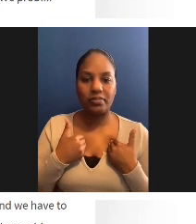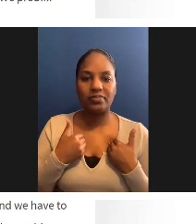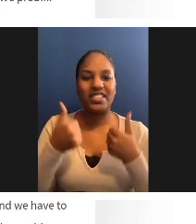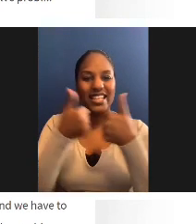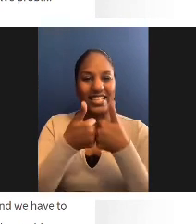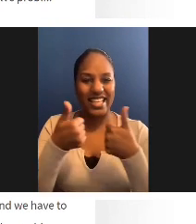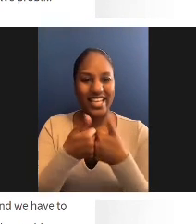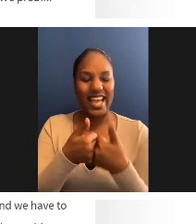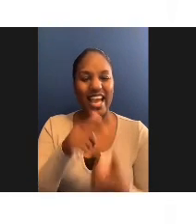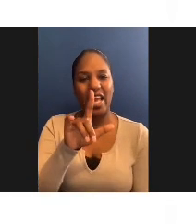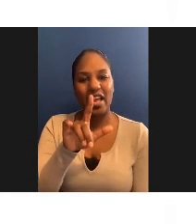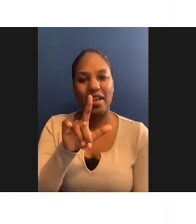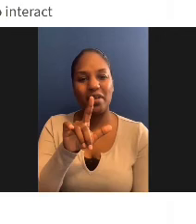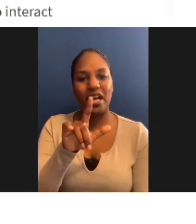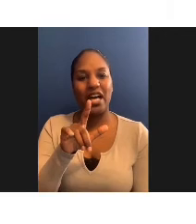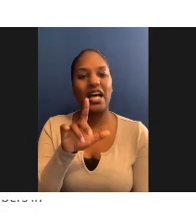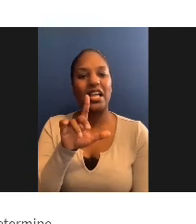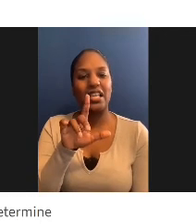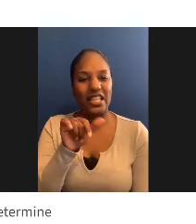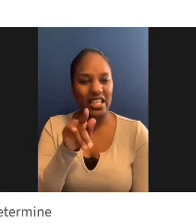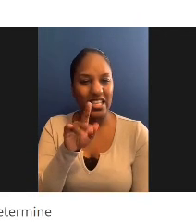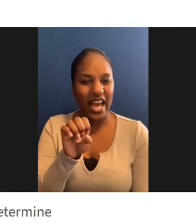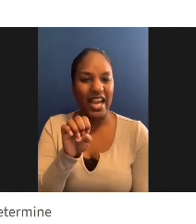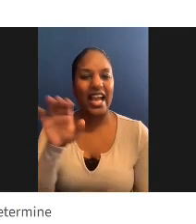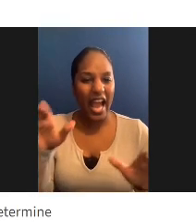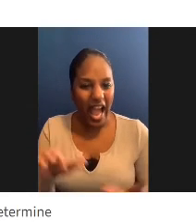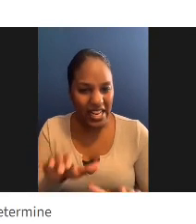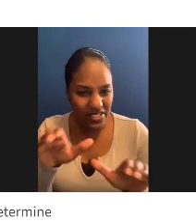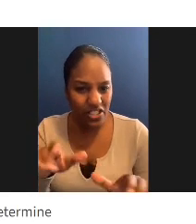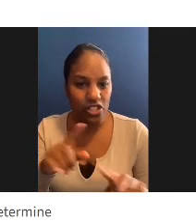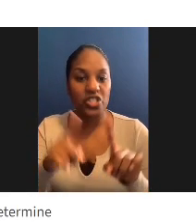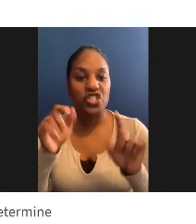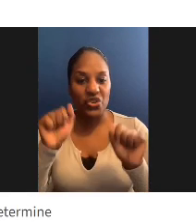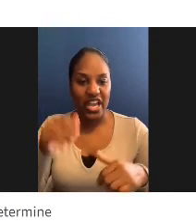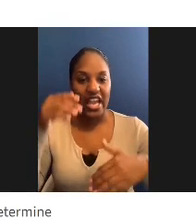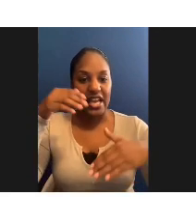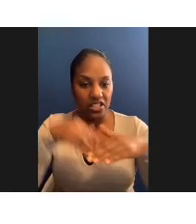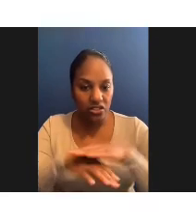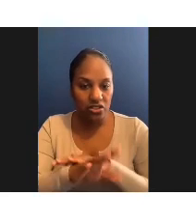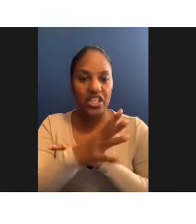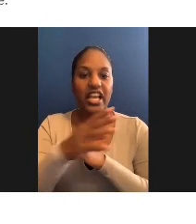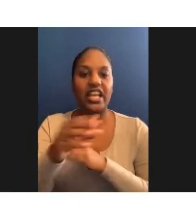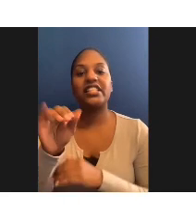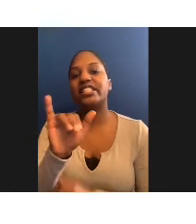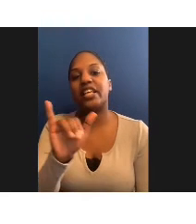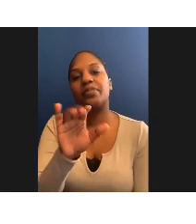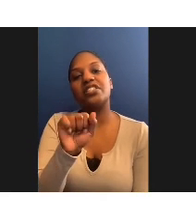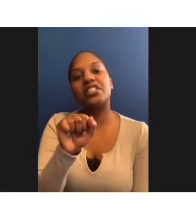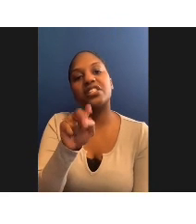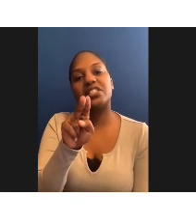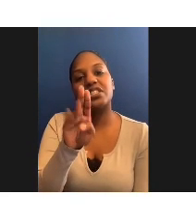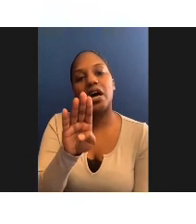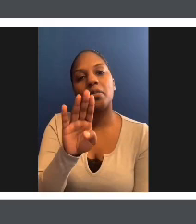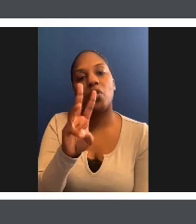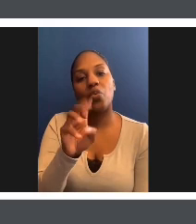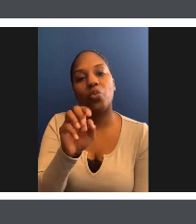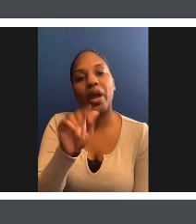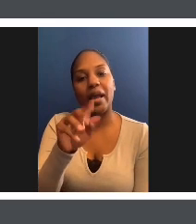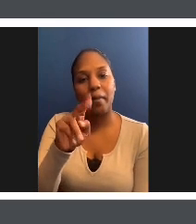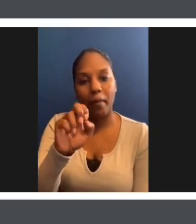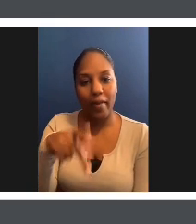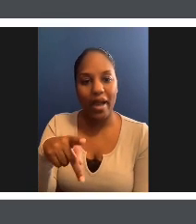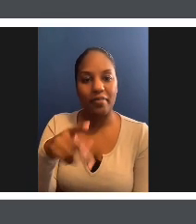game-like activities, but you can go in and, like a subway map, you can click for a